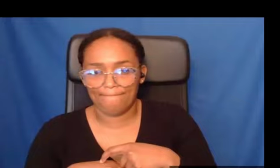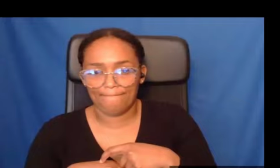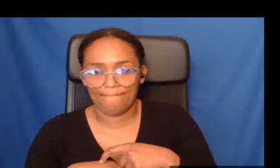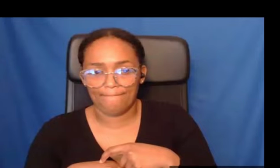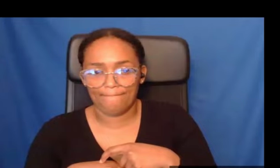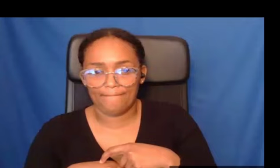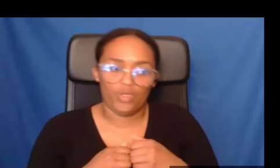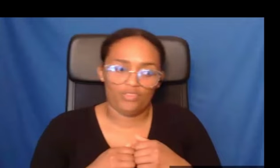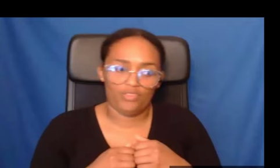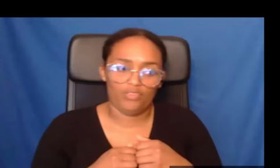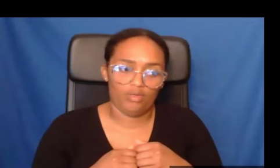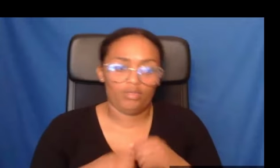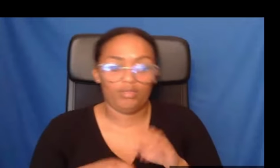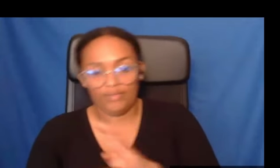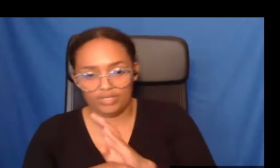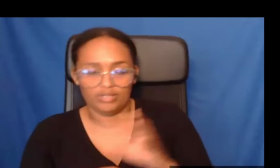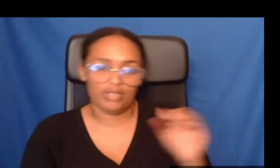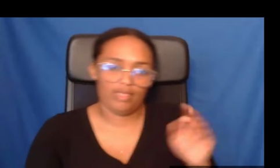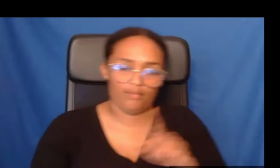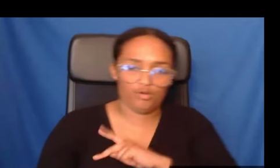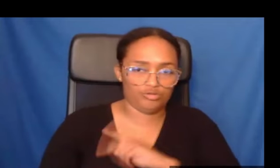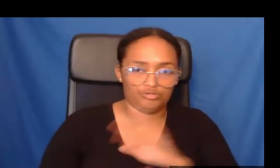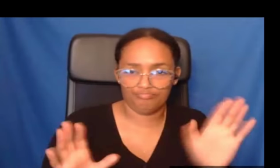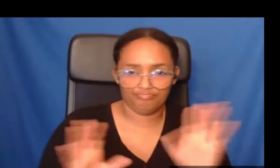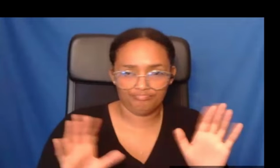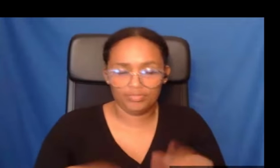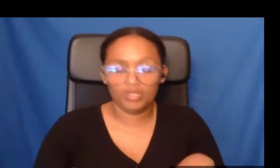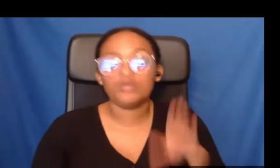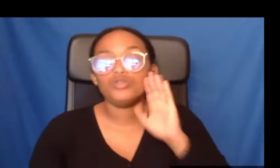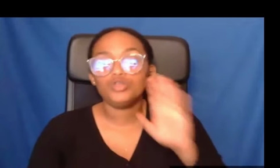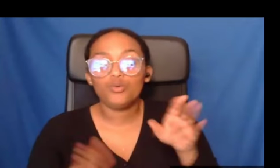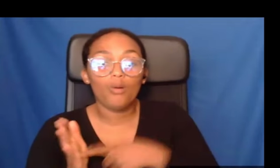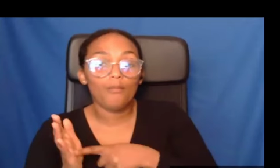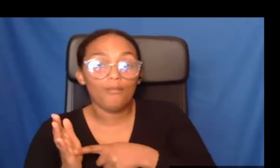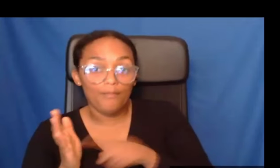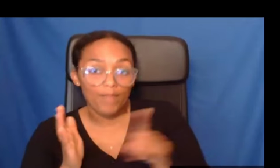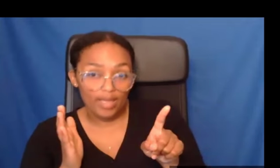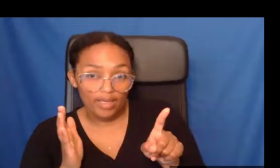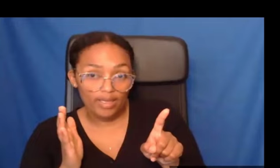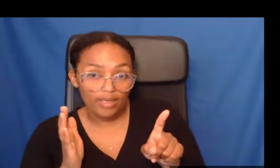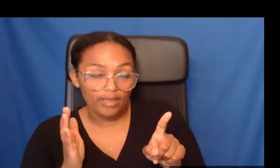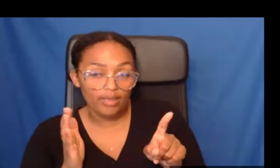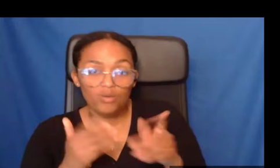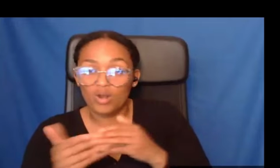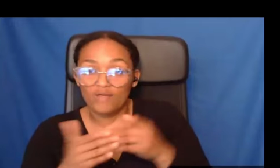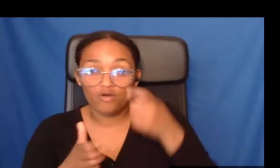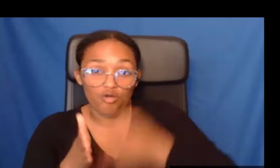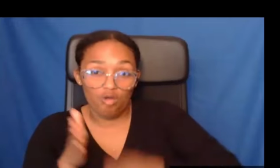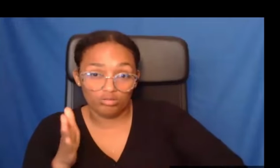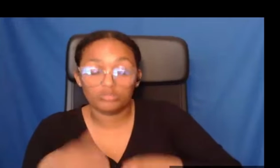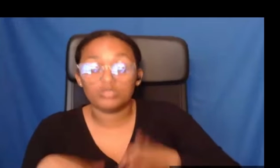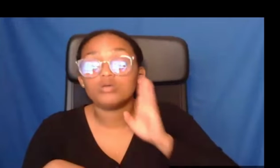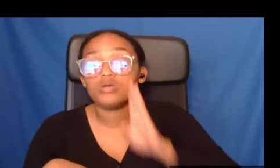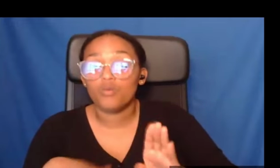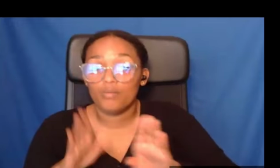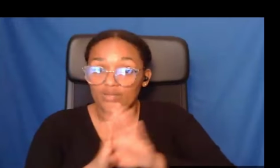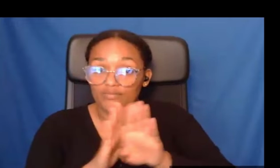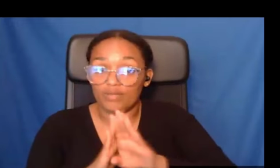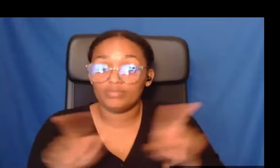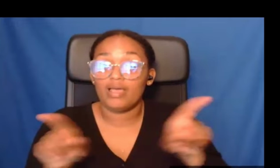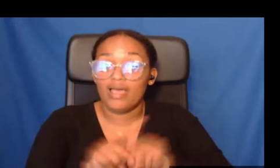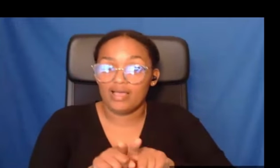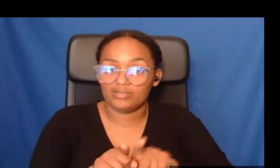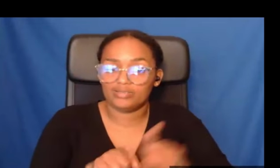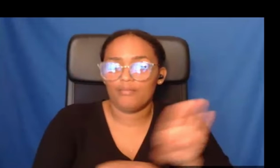You're going to pay a rate, or the premium is going to be developed as a commercial. So it may be